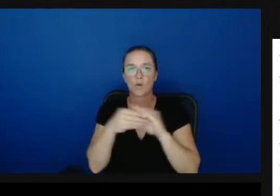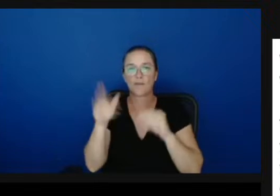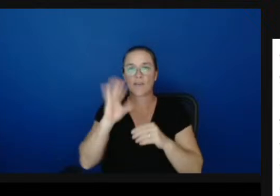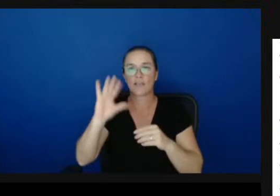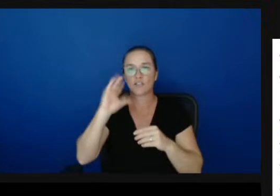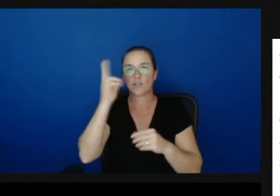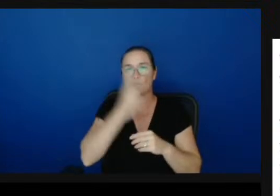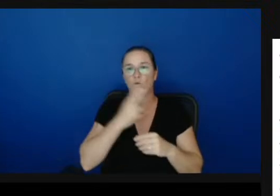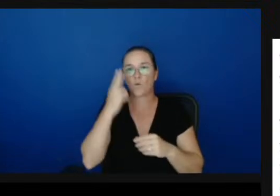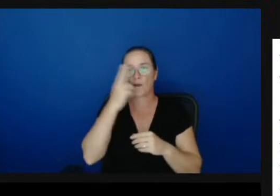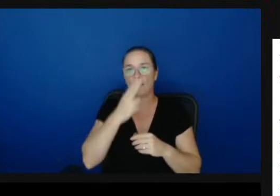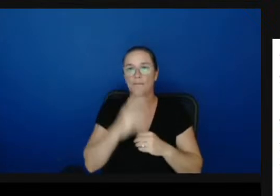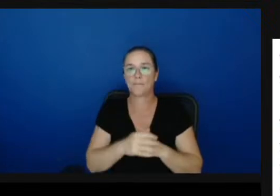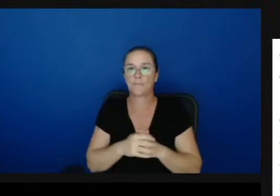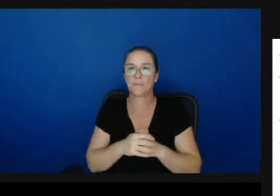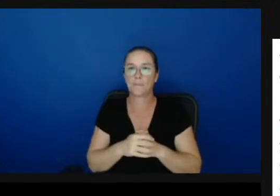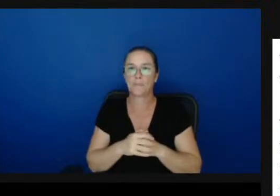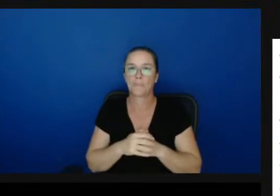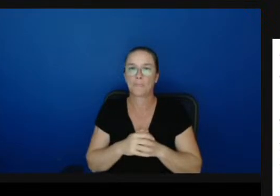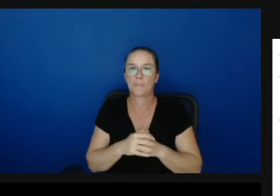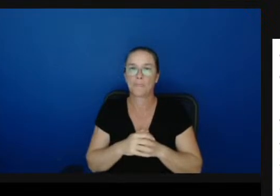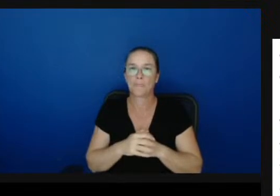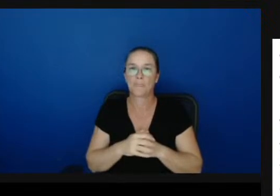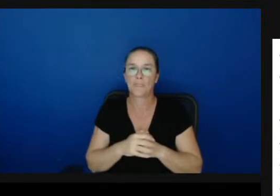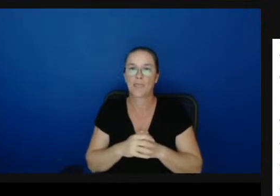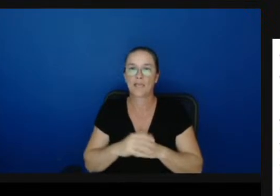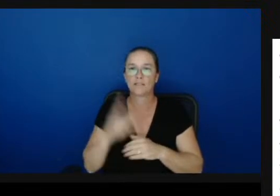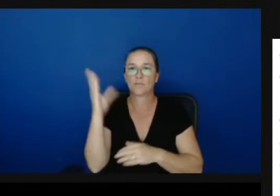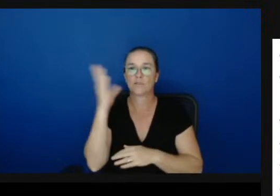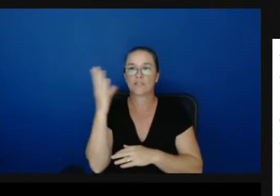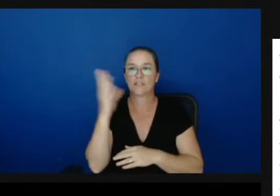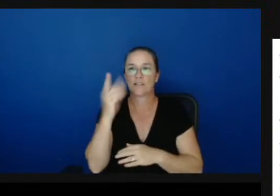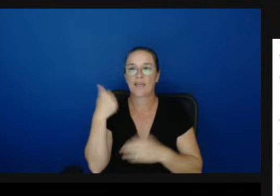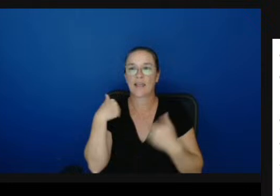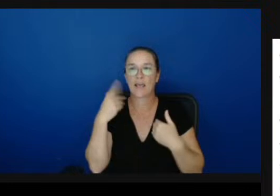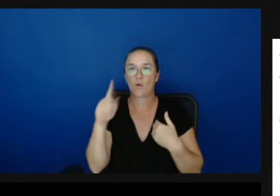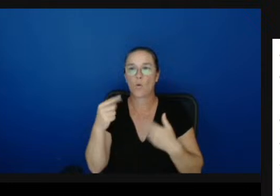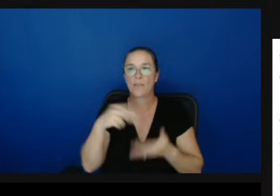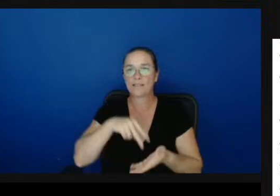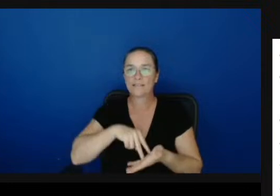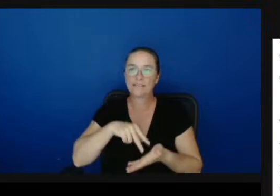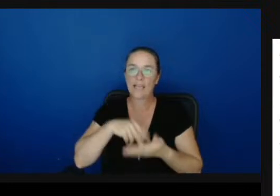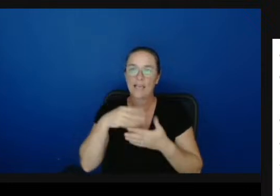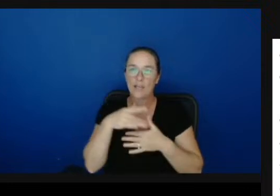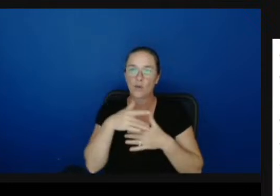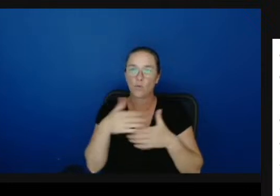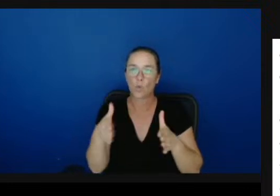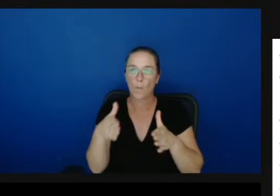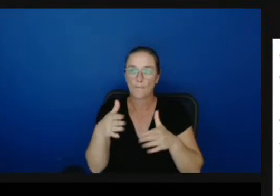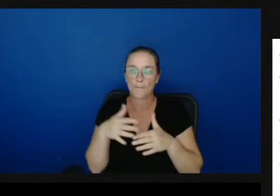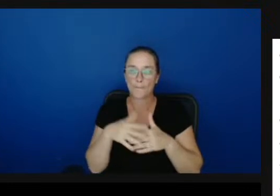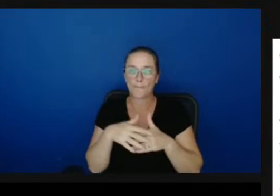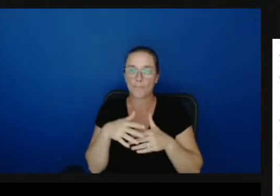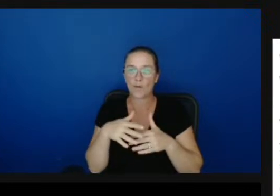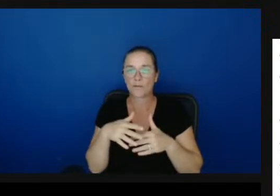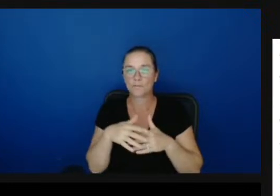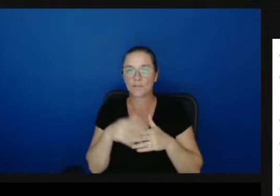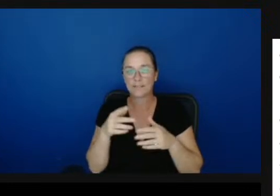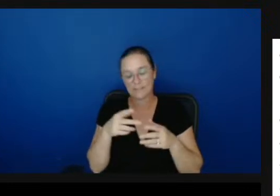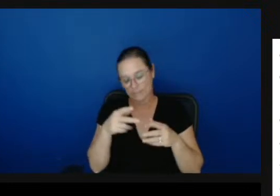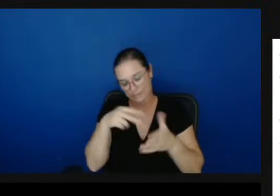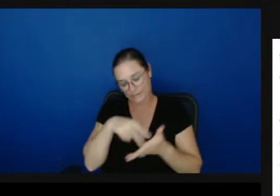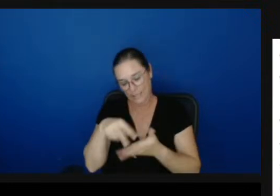encore presentation of a standing room only program that was given at Kahuku. This is by David Benitez, former